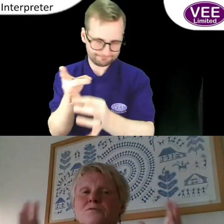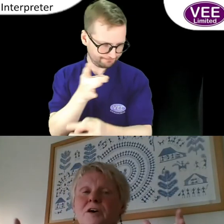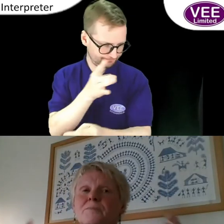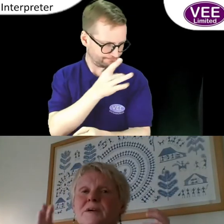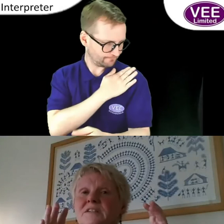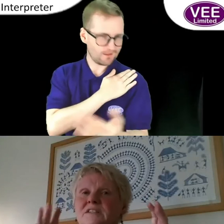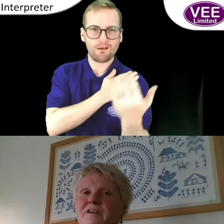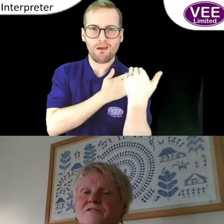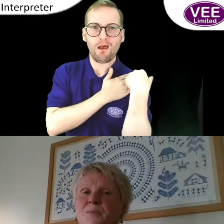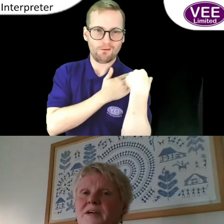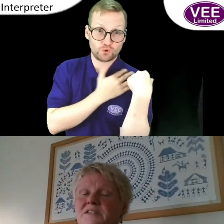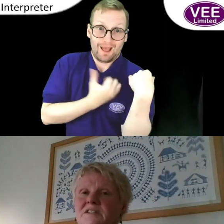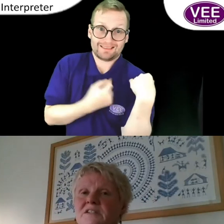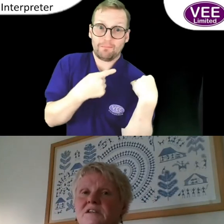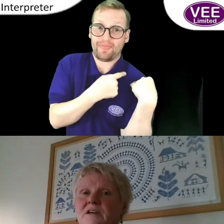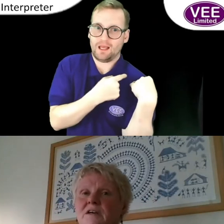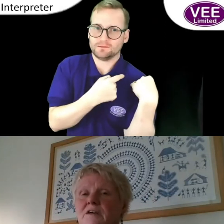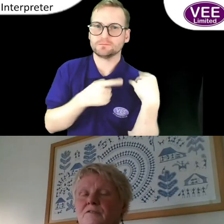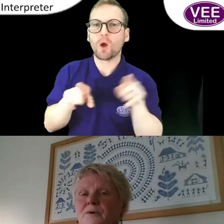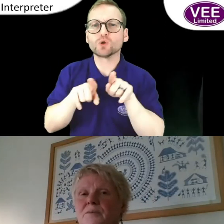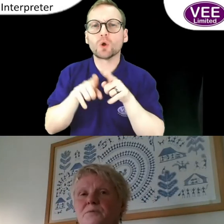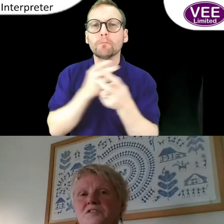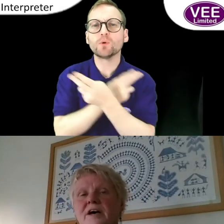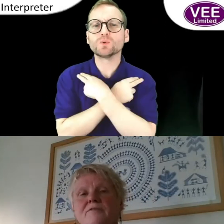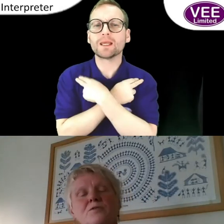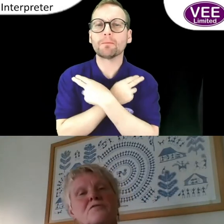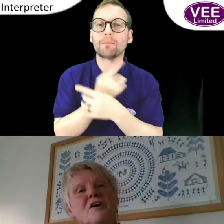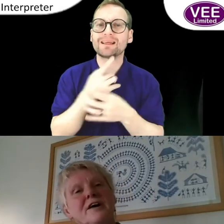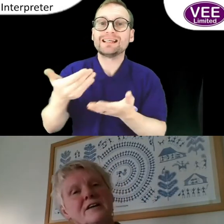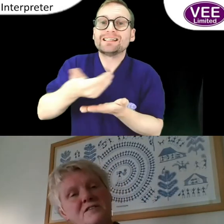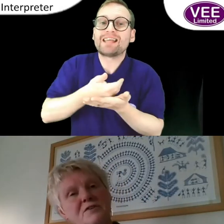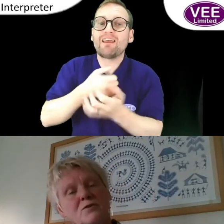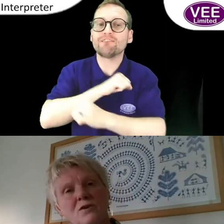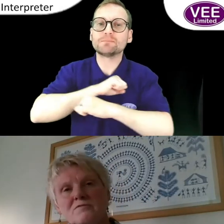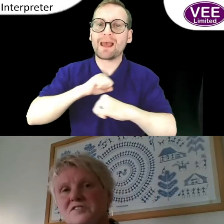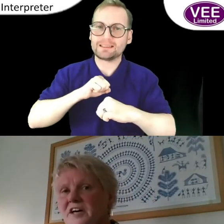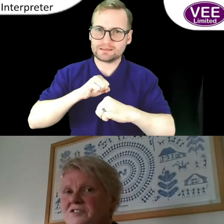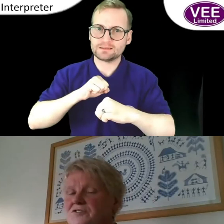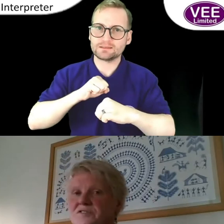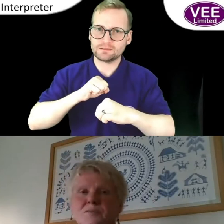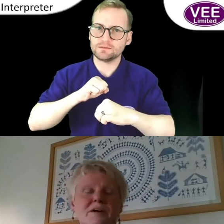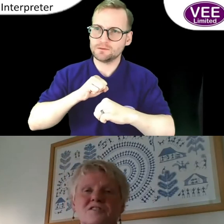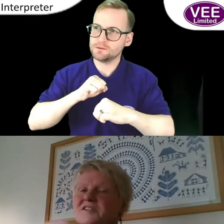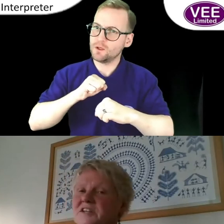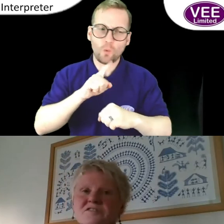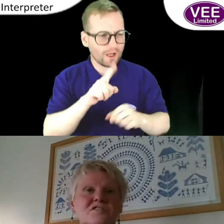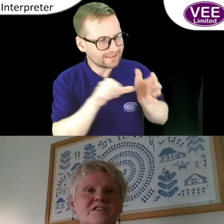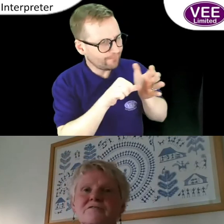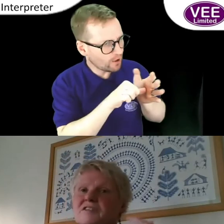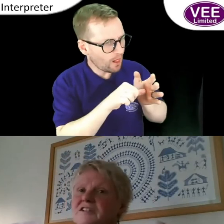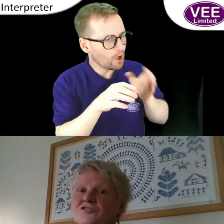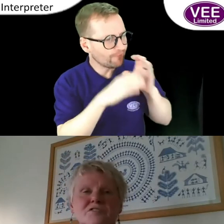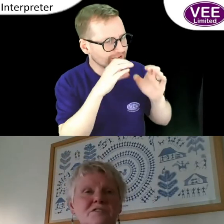and also be safe spaces for people to have what are very difficult conversations about